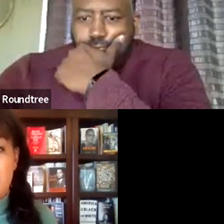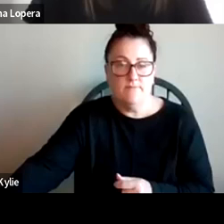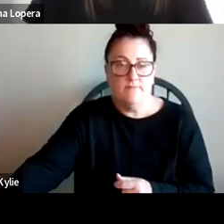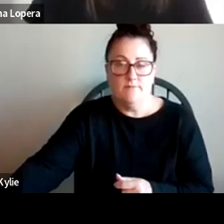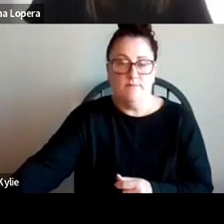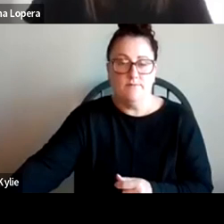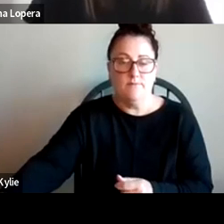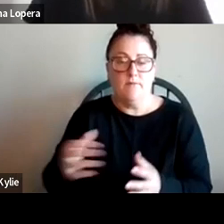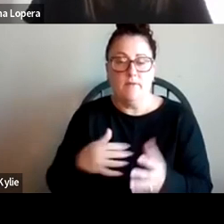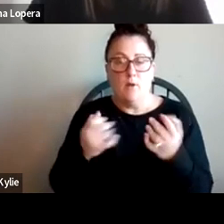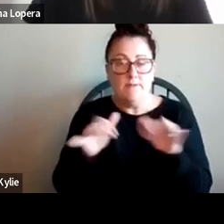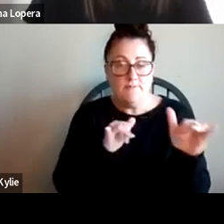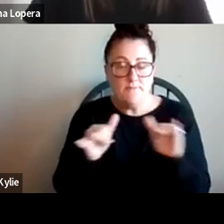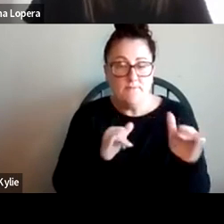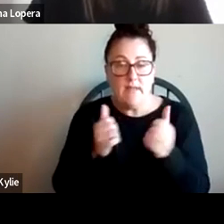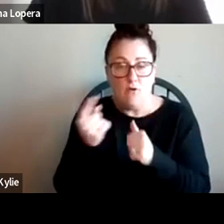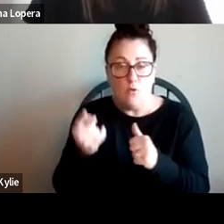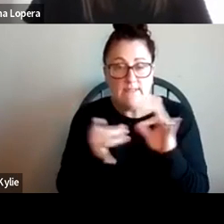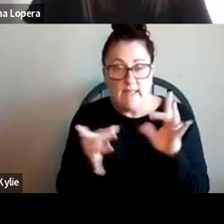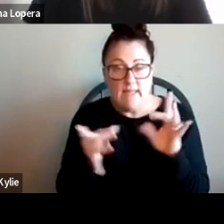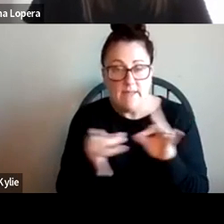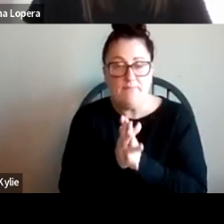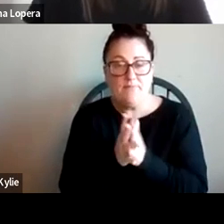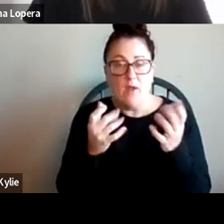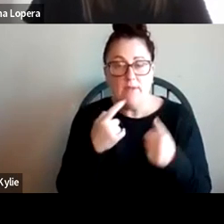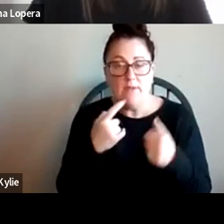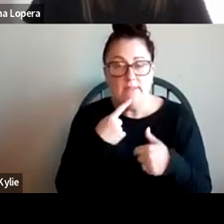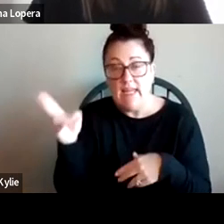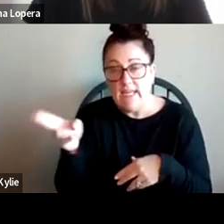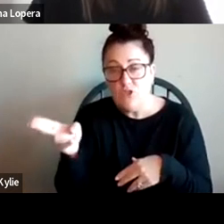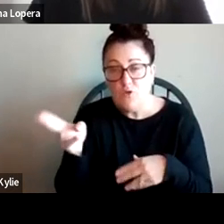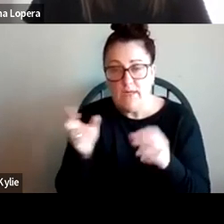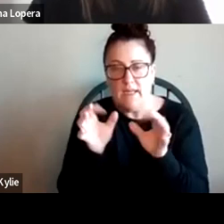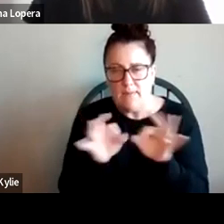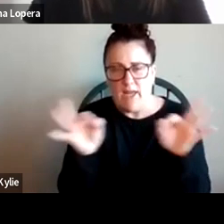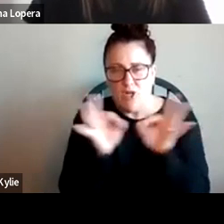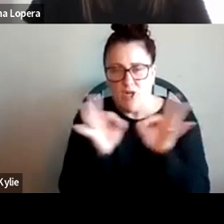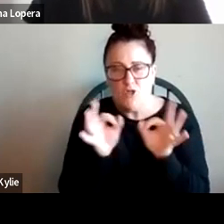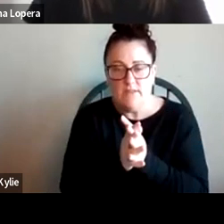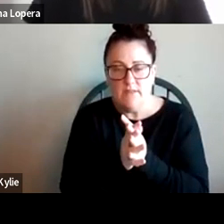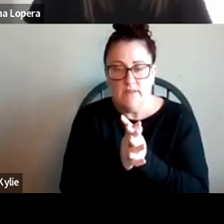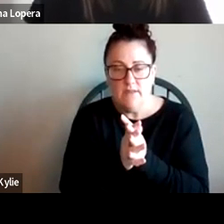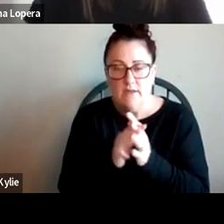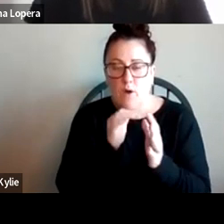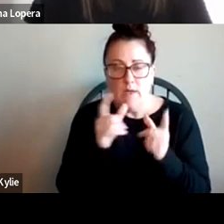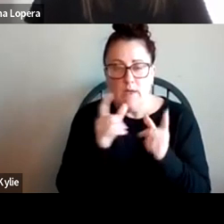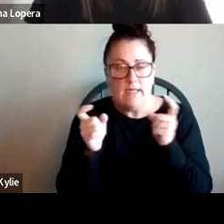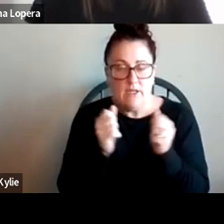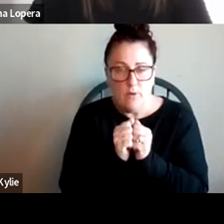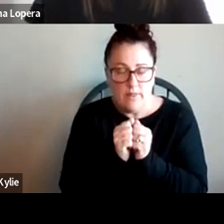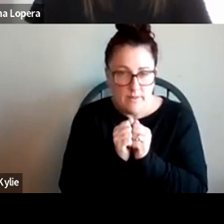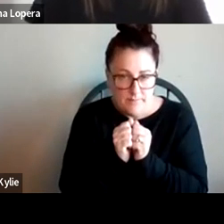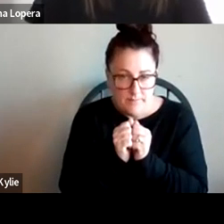say is echo a lot of what everyone else has said, but I want to say that history matters. We are not dealing with